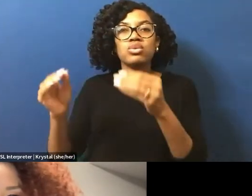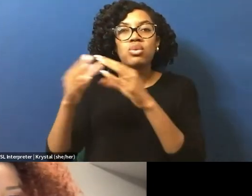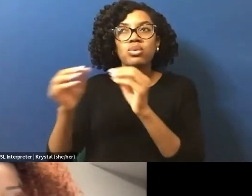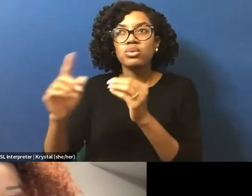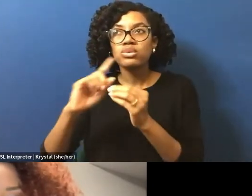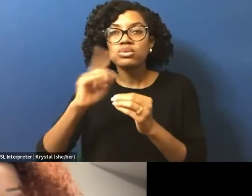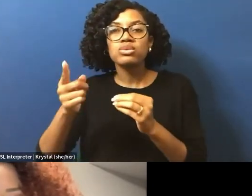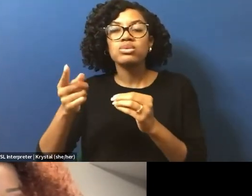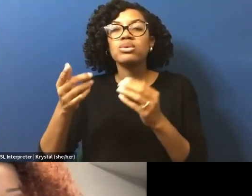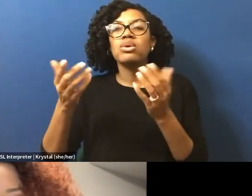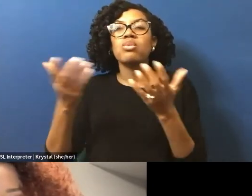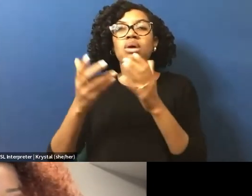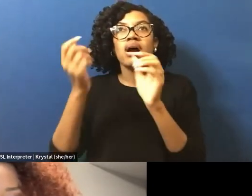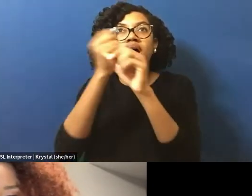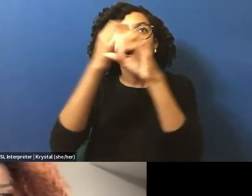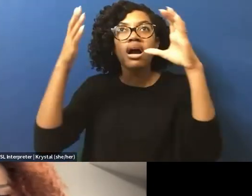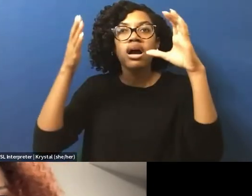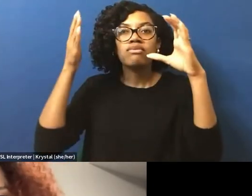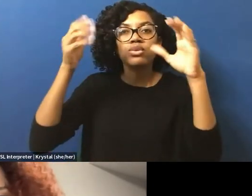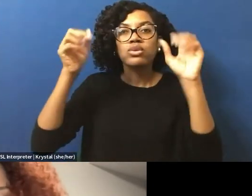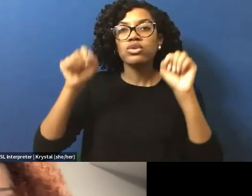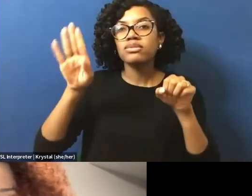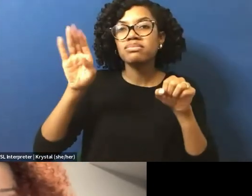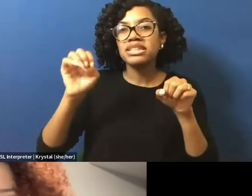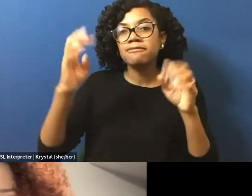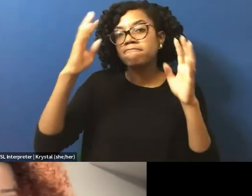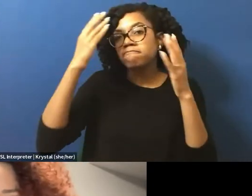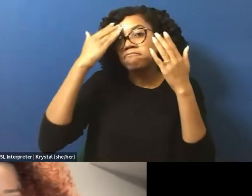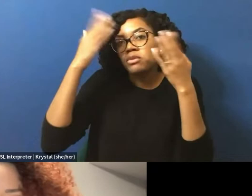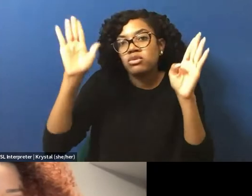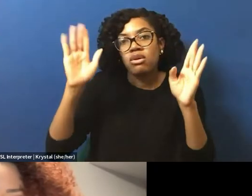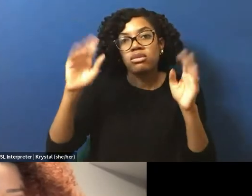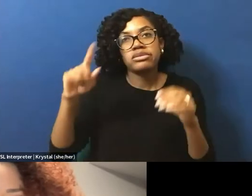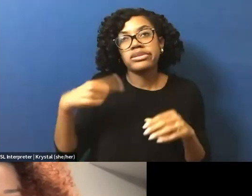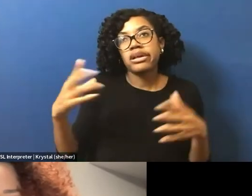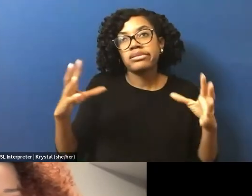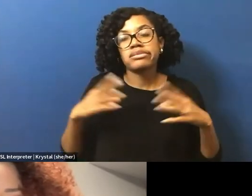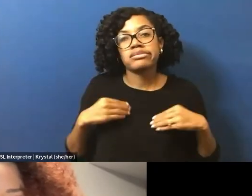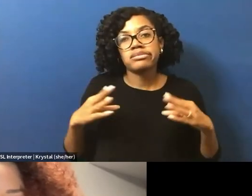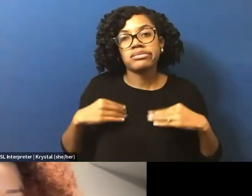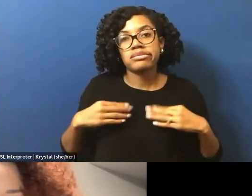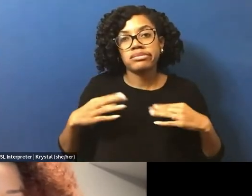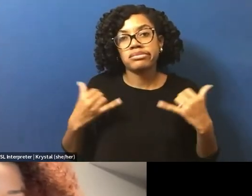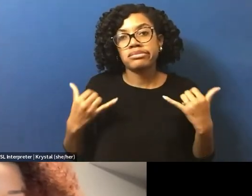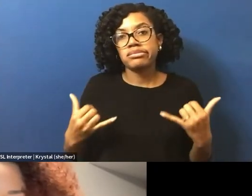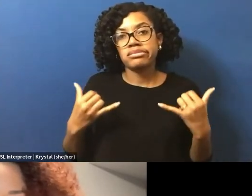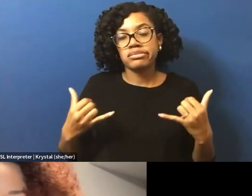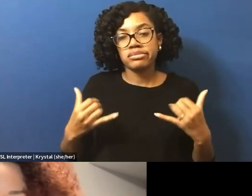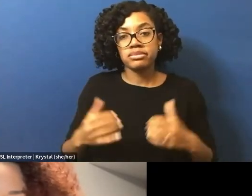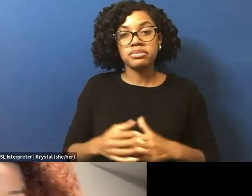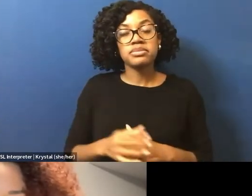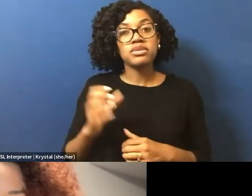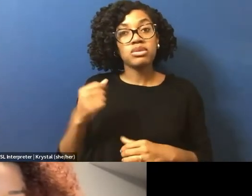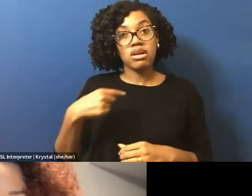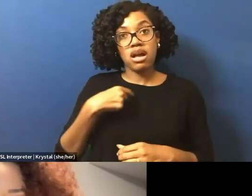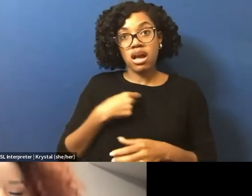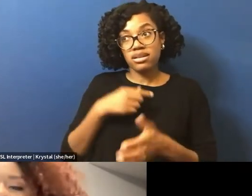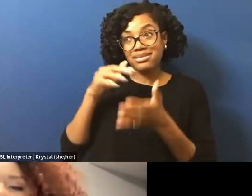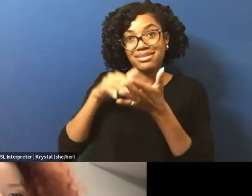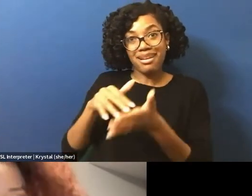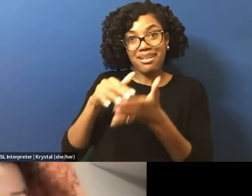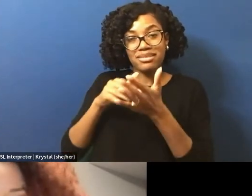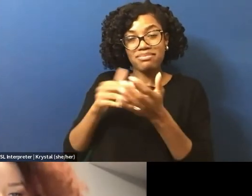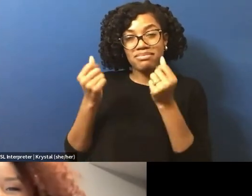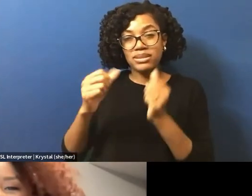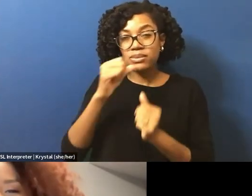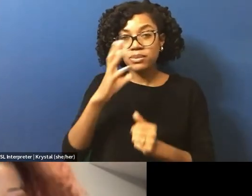things that I have found that the women that I study do particularly well is offer really great ideas and understandings of freedom